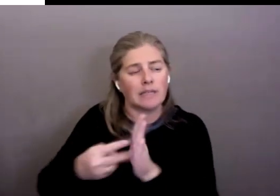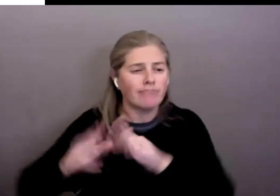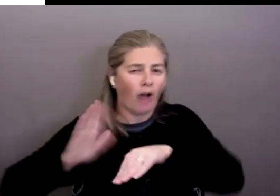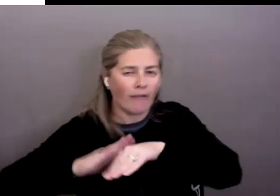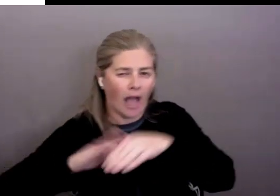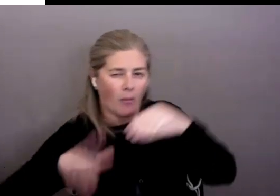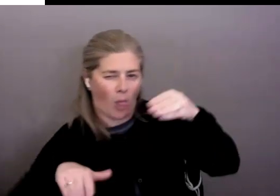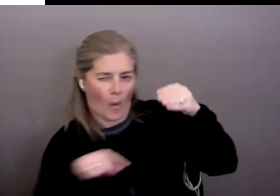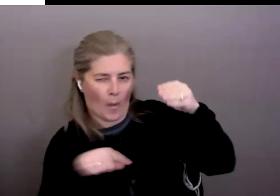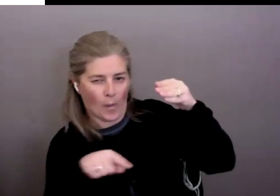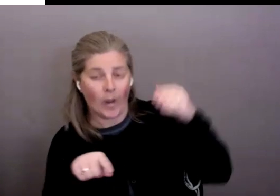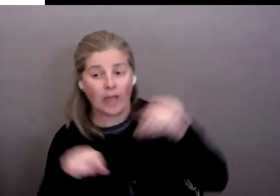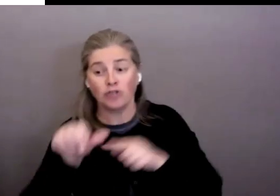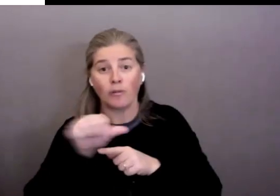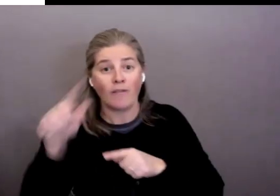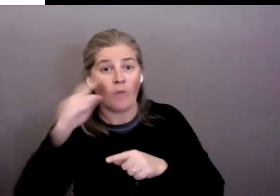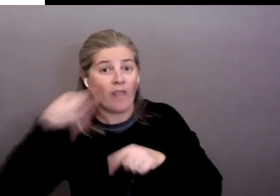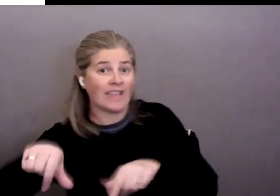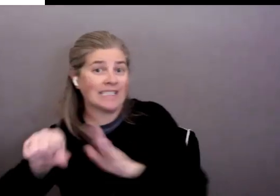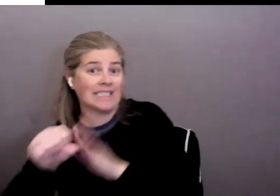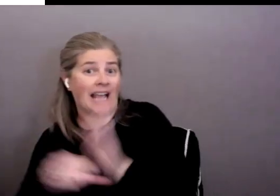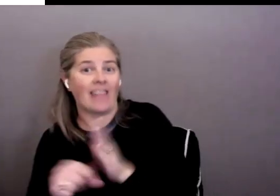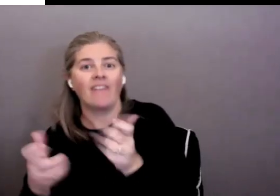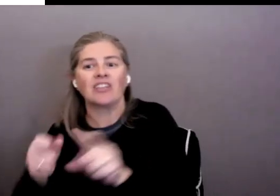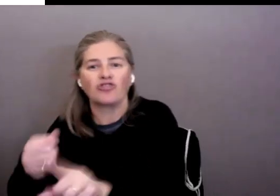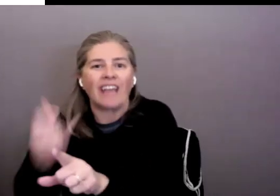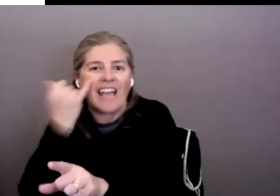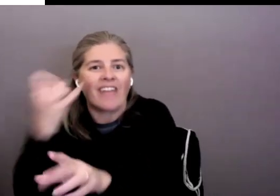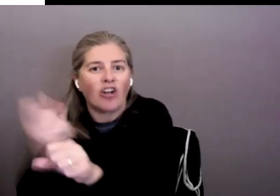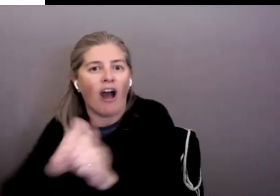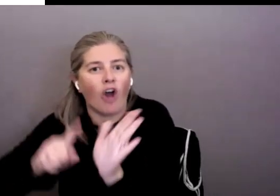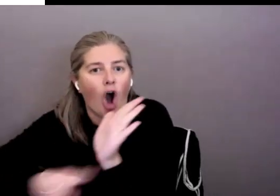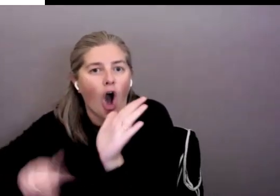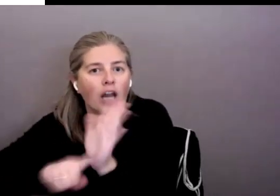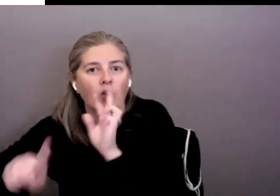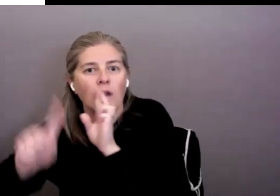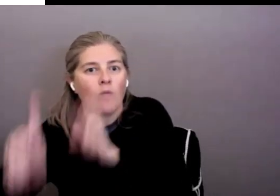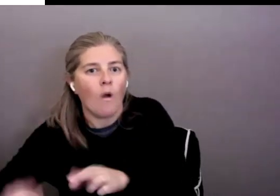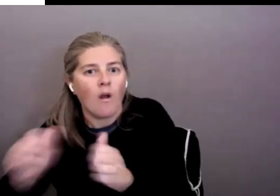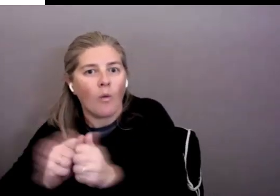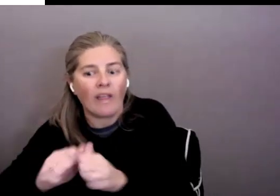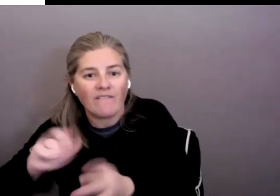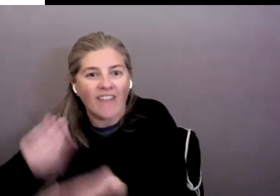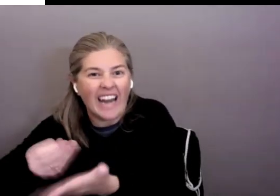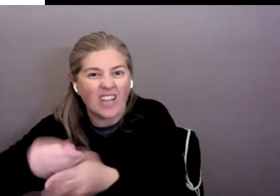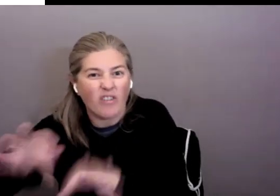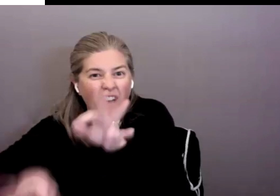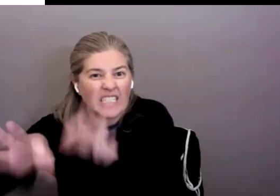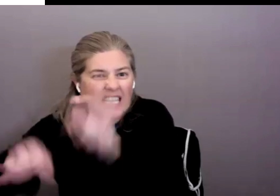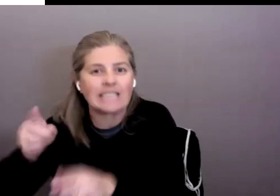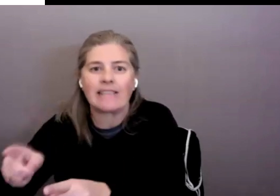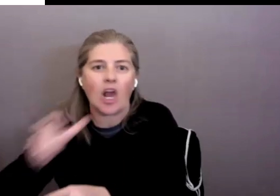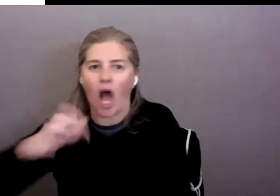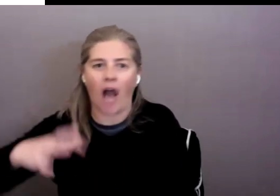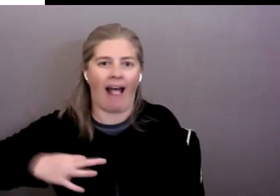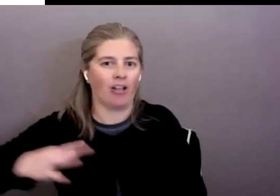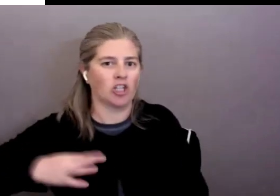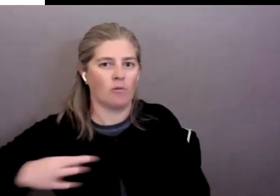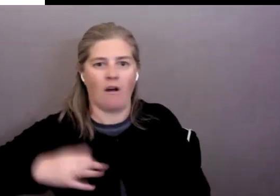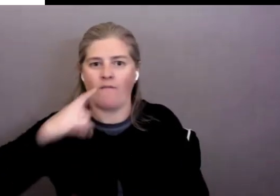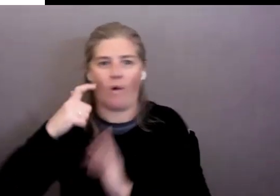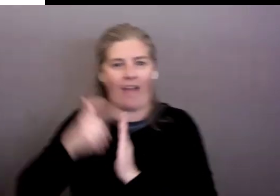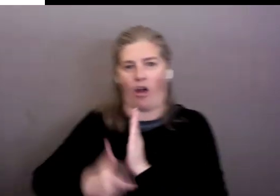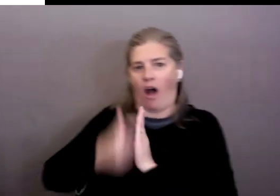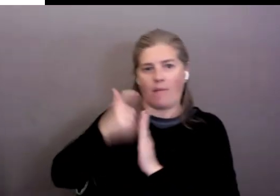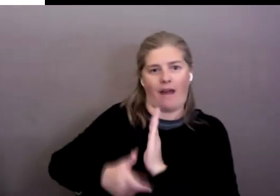that AAAs in this state that have received an audit report with financial findings within the previous 12 months are not eligible for the categorical approval of